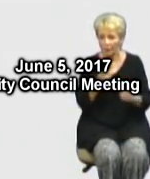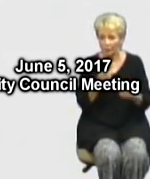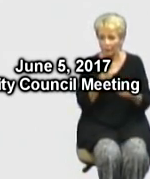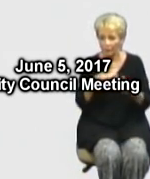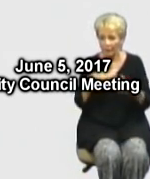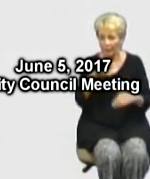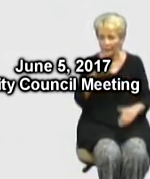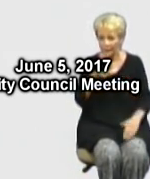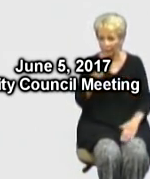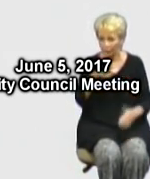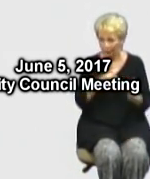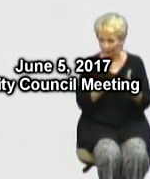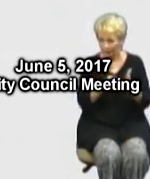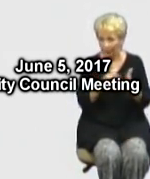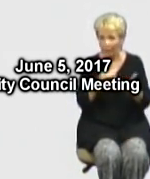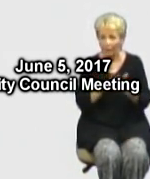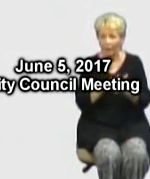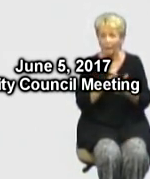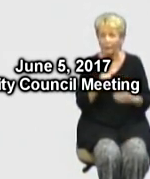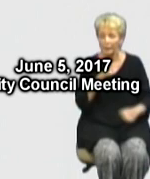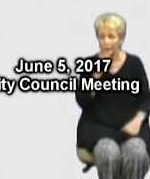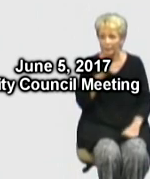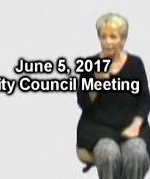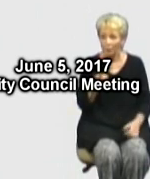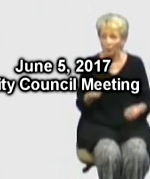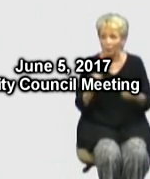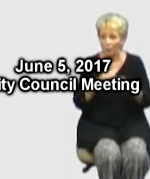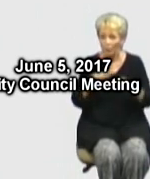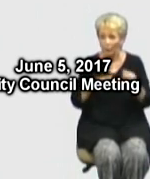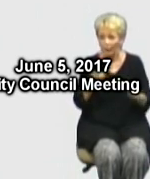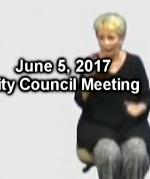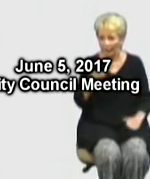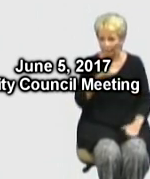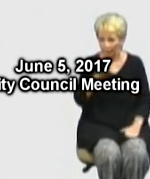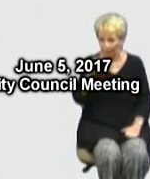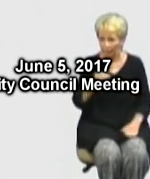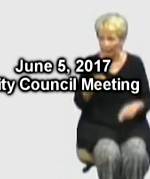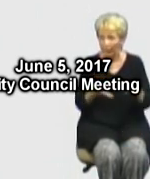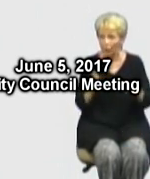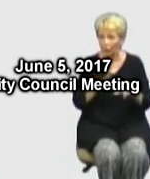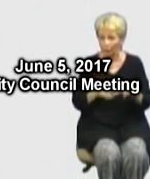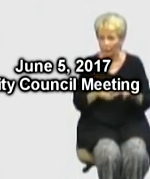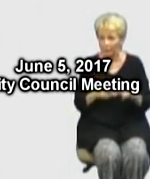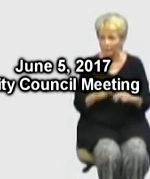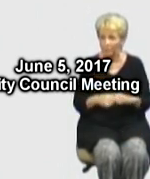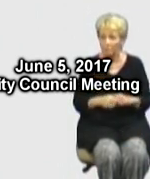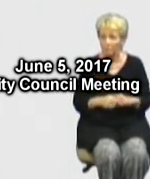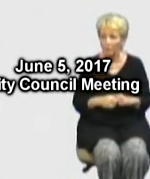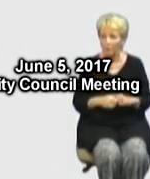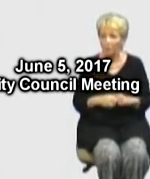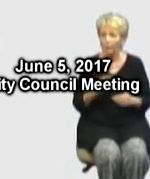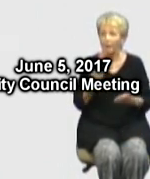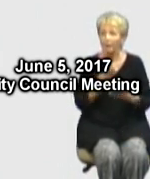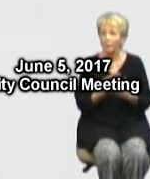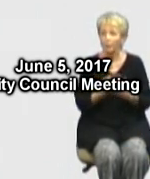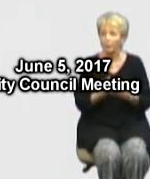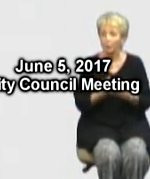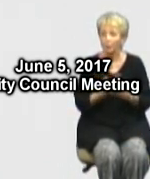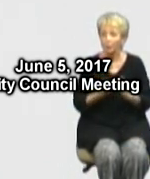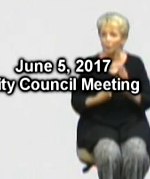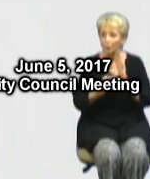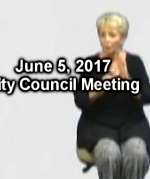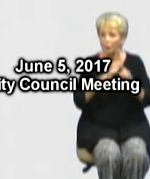over $73 million, which is a little more than a half a percent increase. The budget presented to